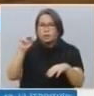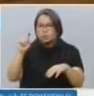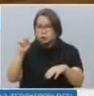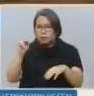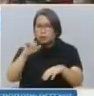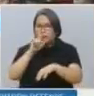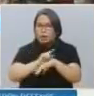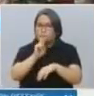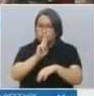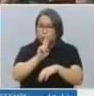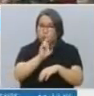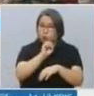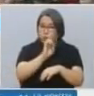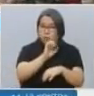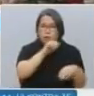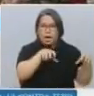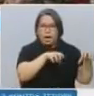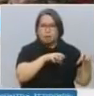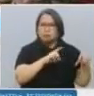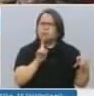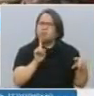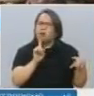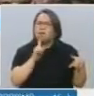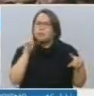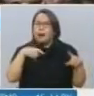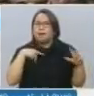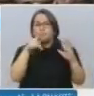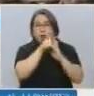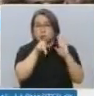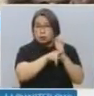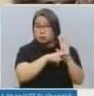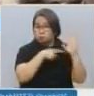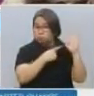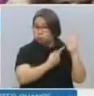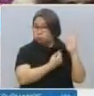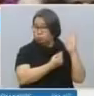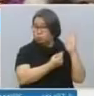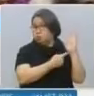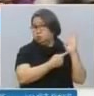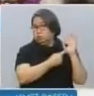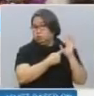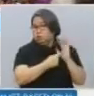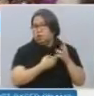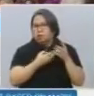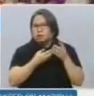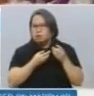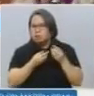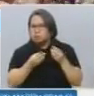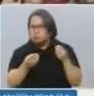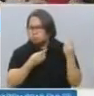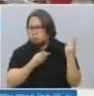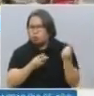place a national land use policy that will address our competing